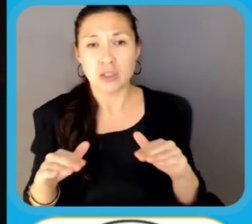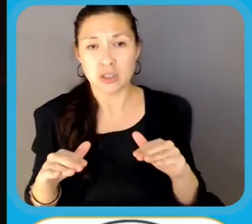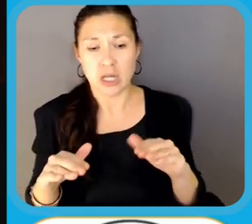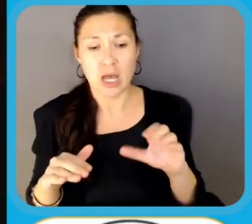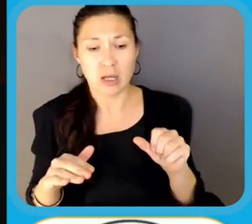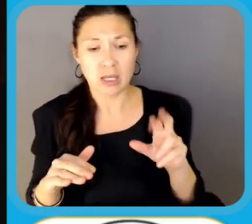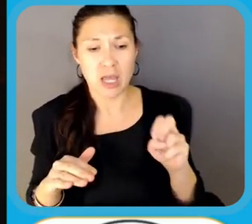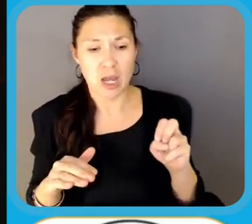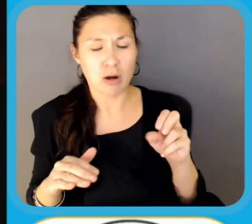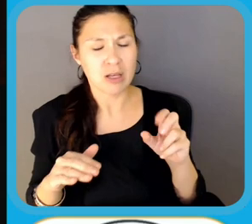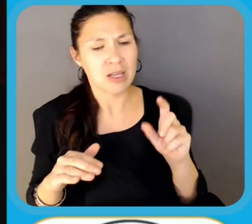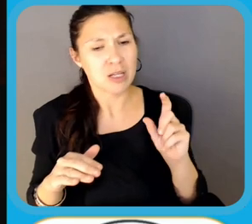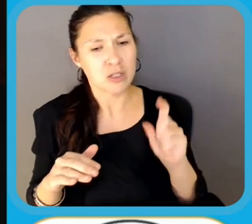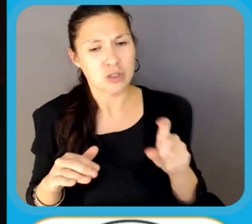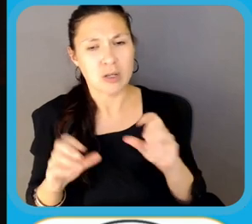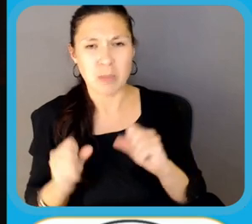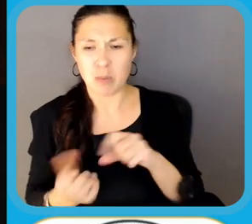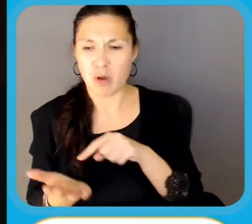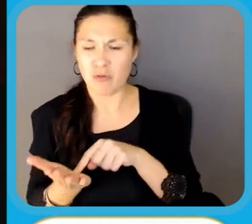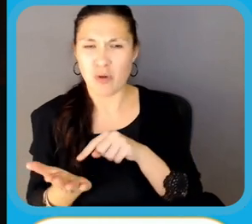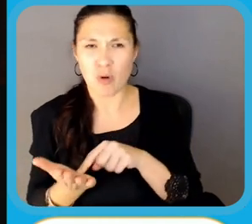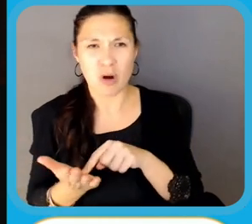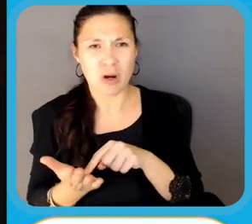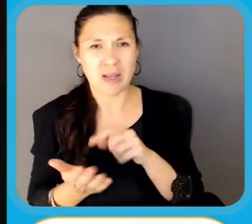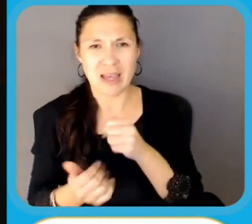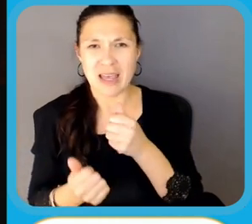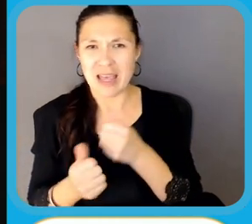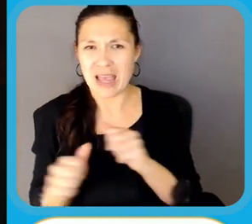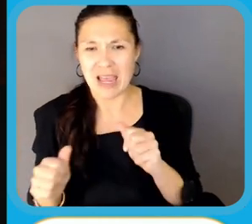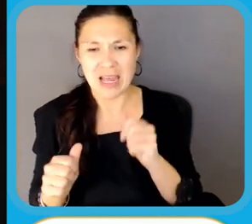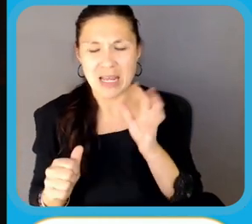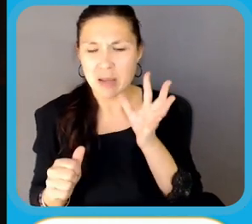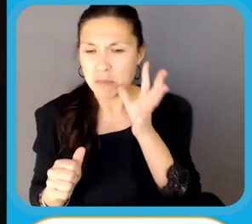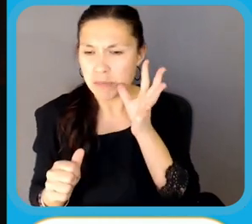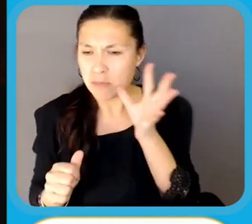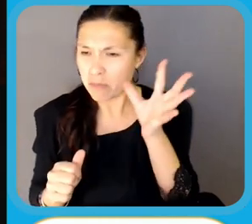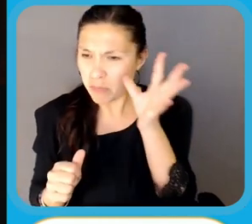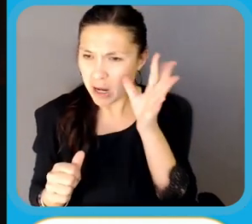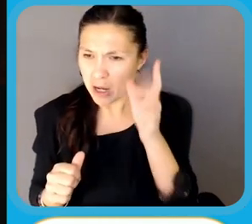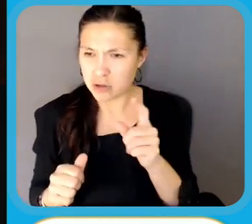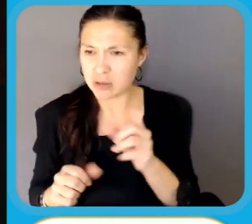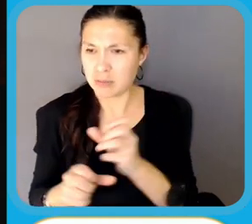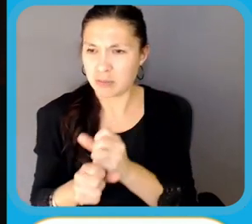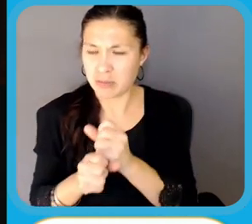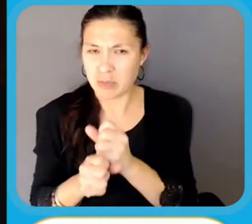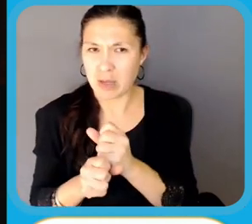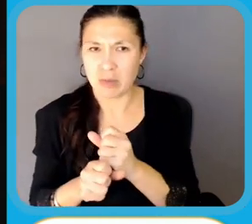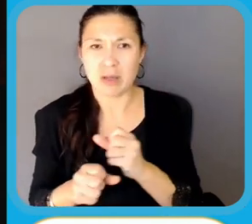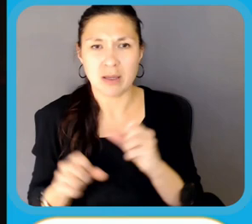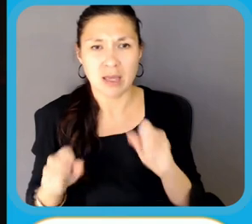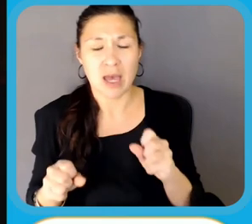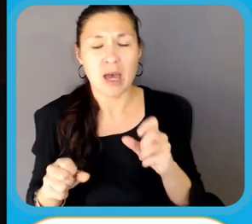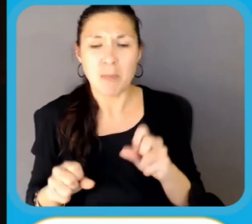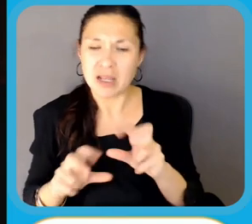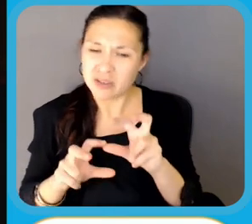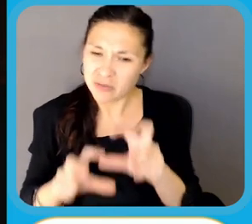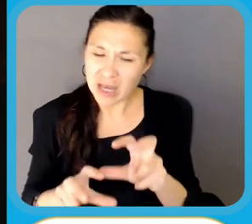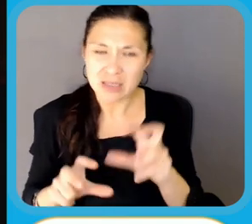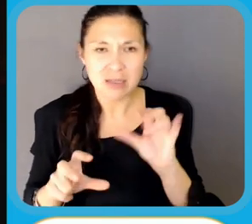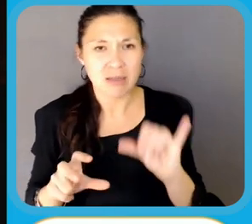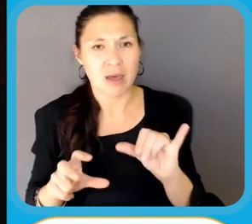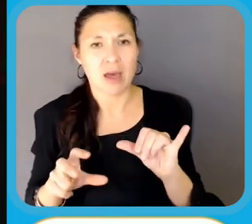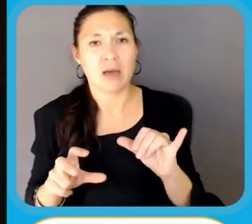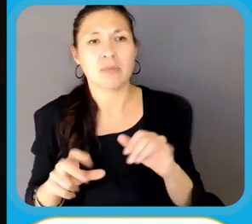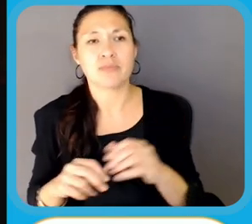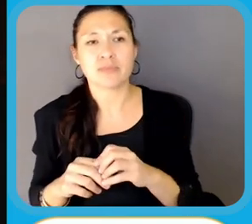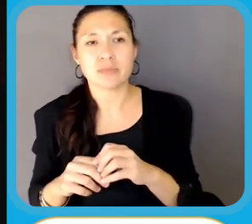and available to every working parent, and that's why we have to invest in it. Care